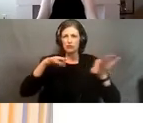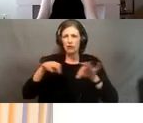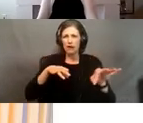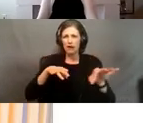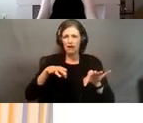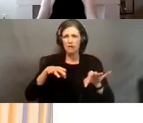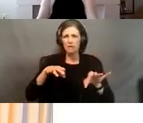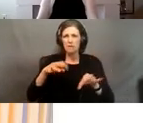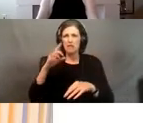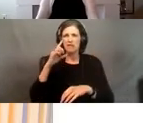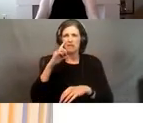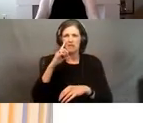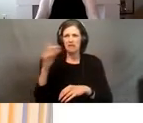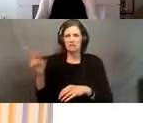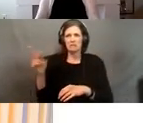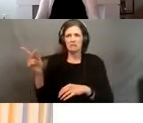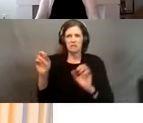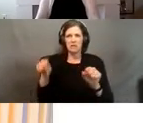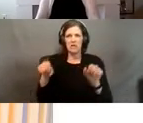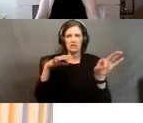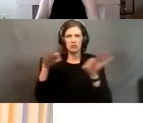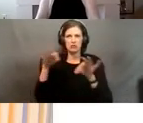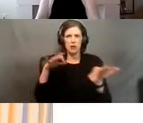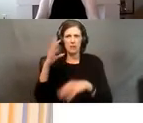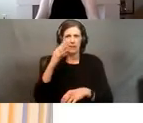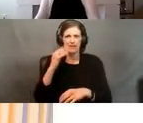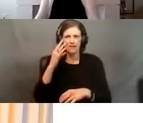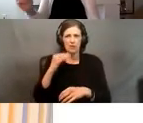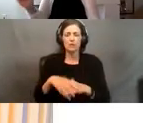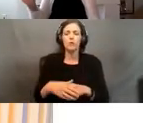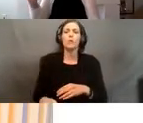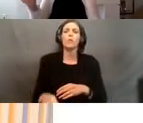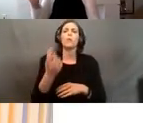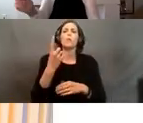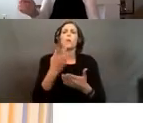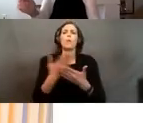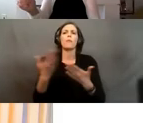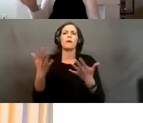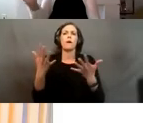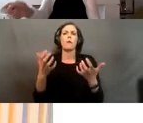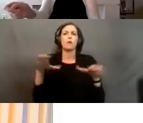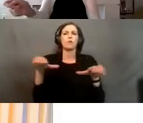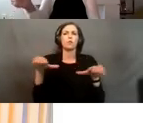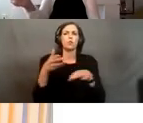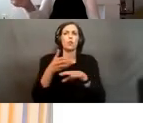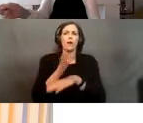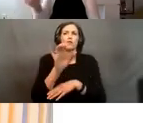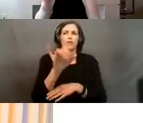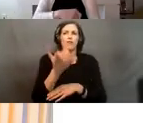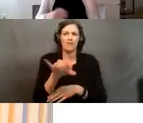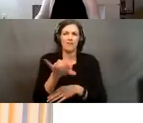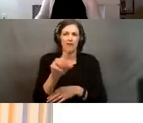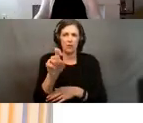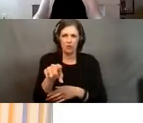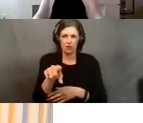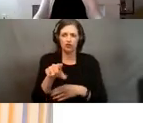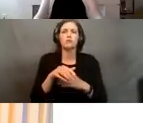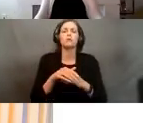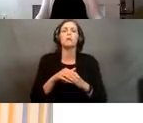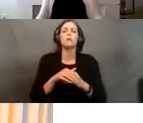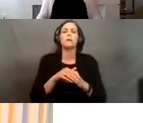describe the experience. The one thing I want to do after that question is answered is